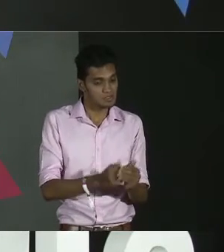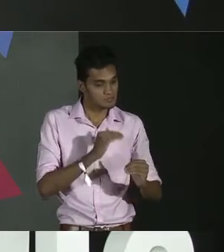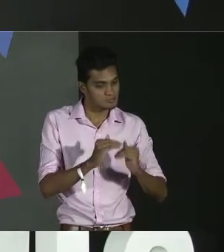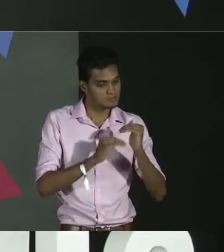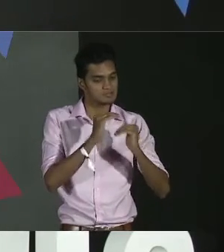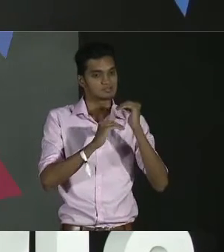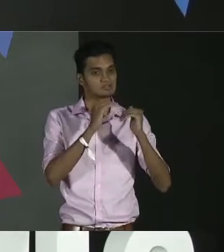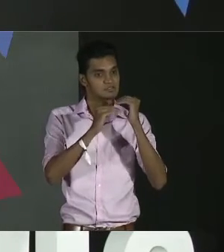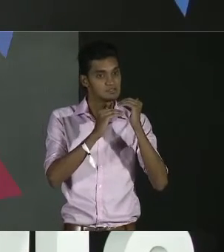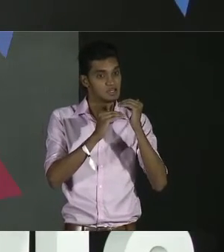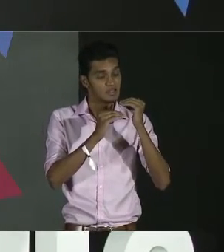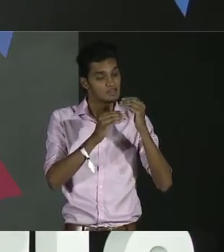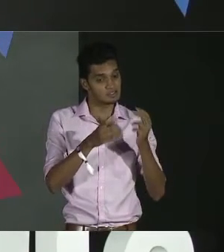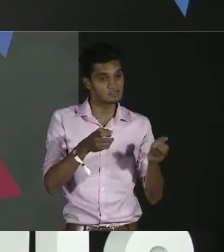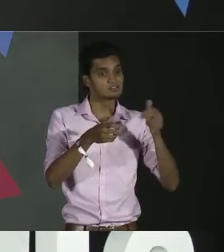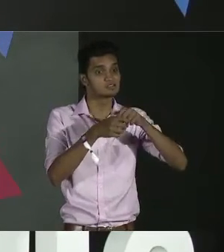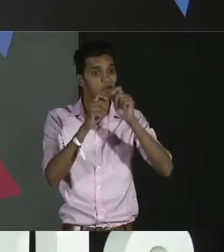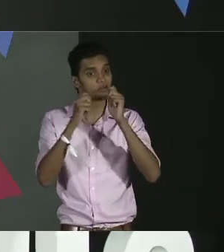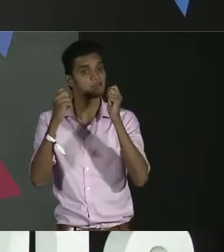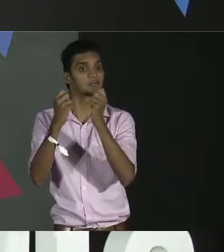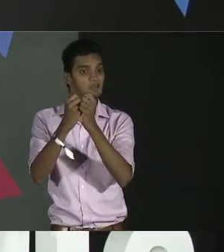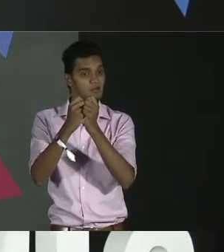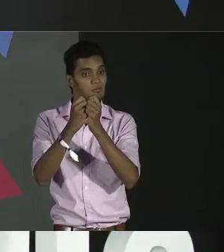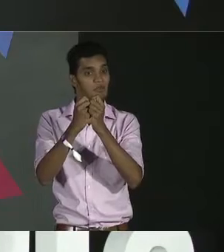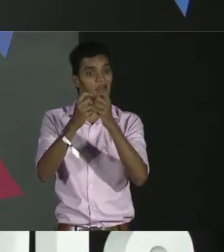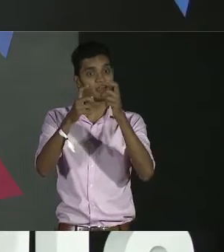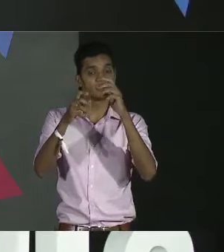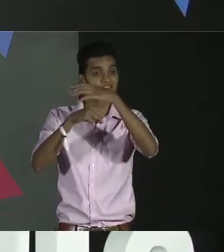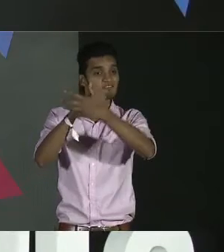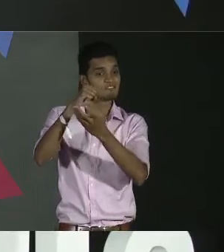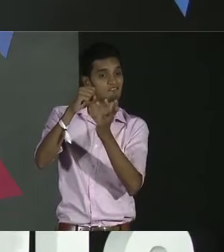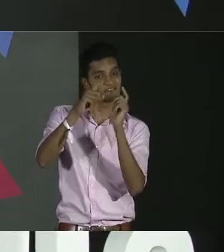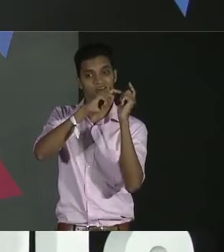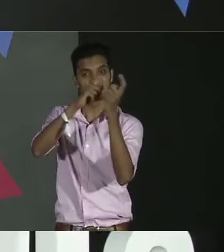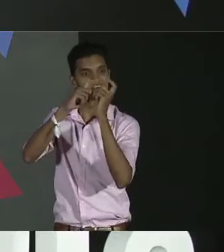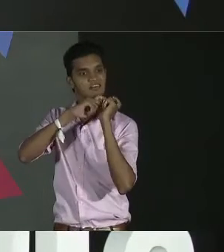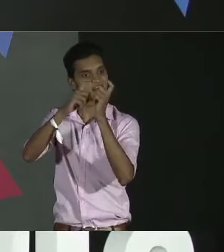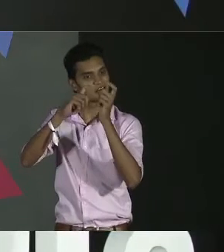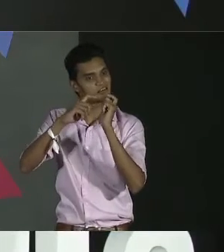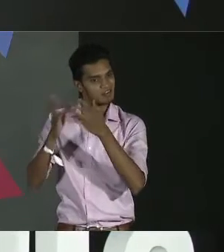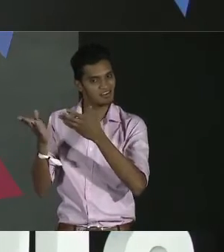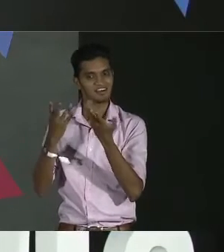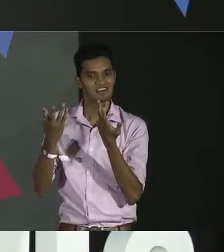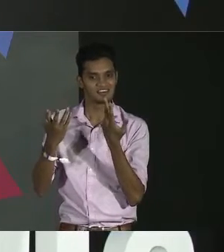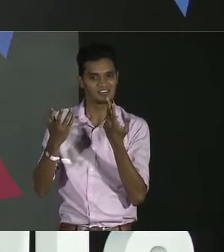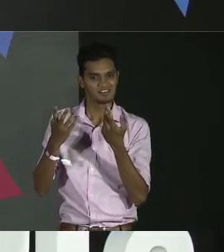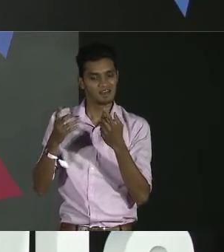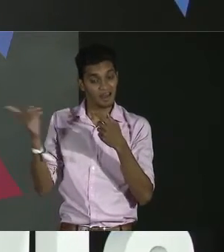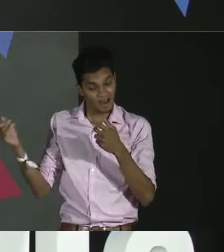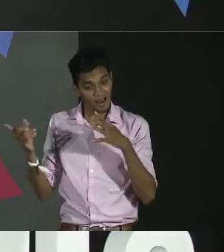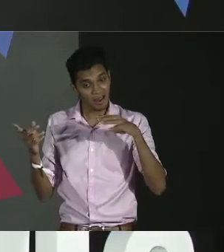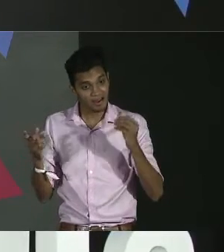And after I decided to join the team, I've been able to travel the world and play a sport that I love. I even got my